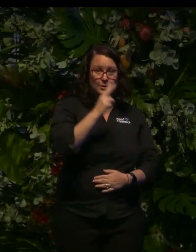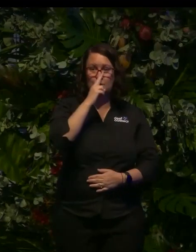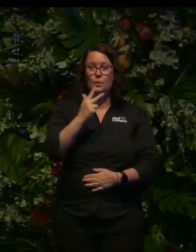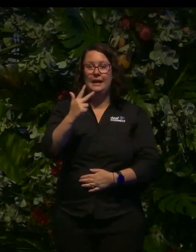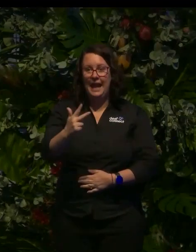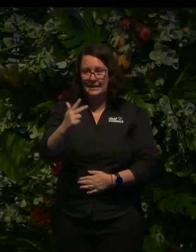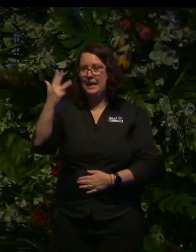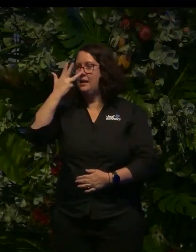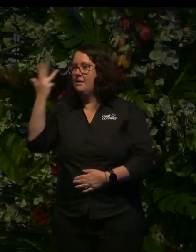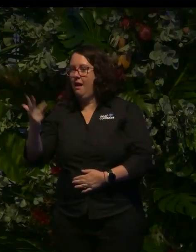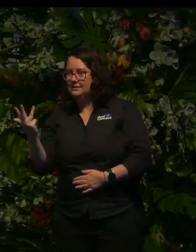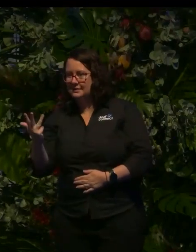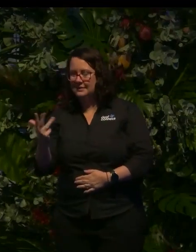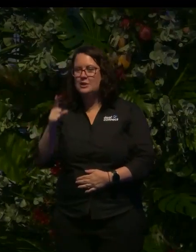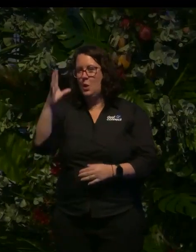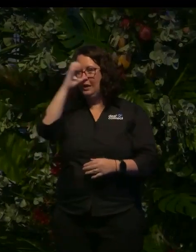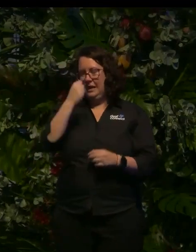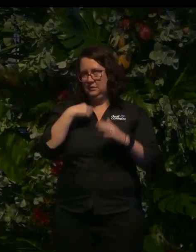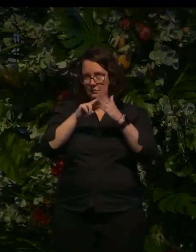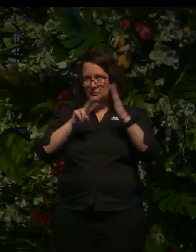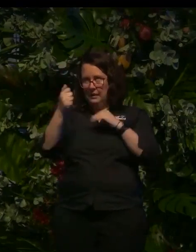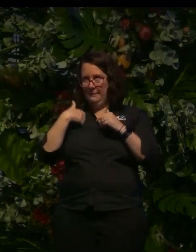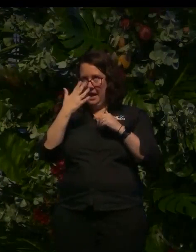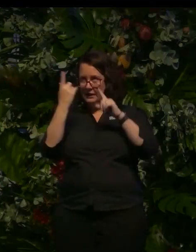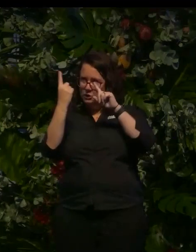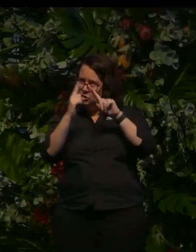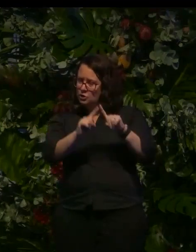28, and 19. So you can guess my age there.